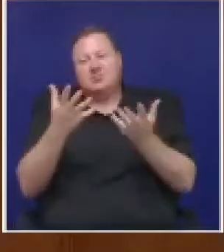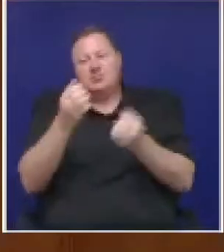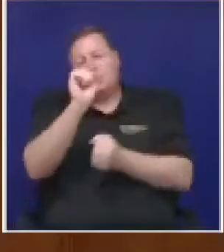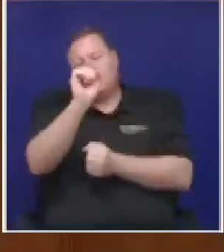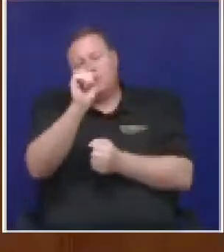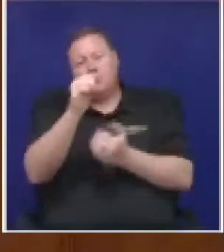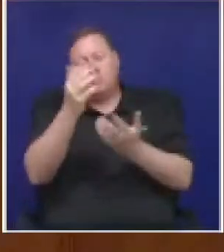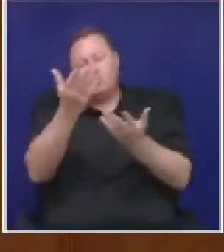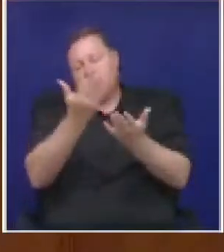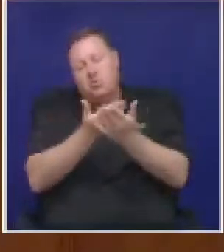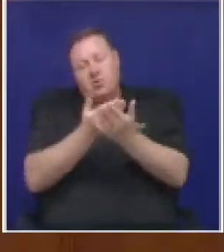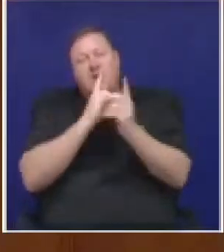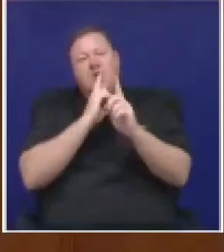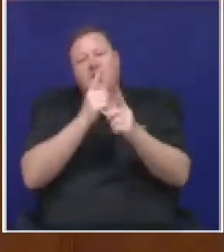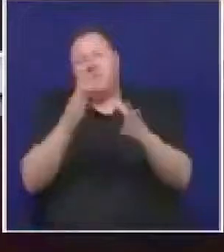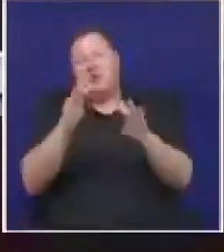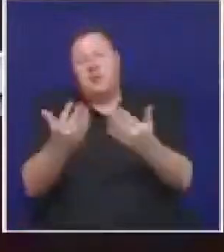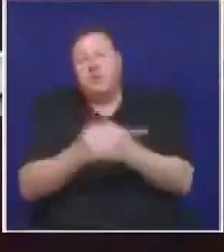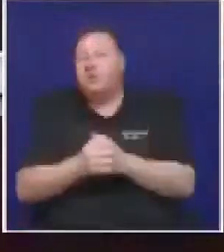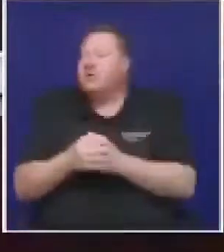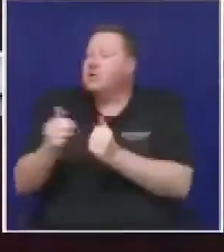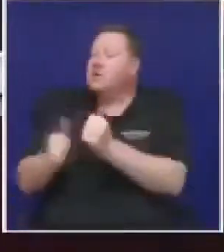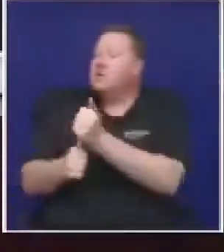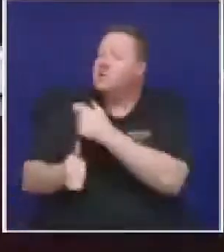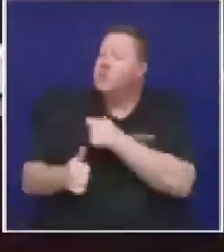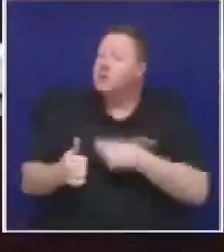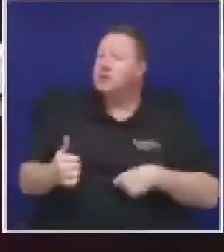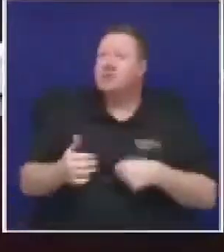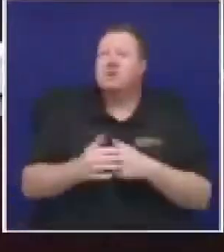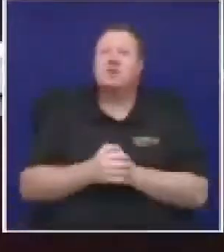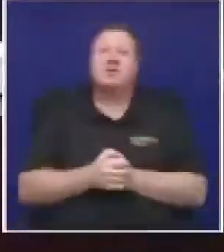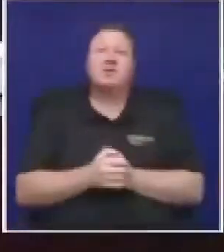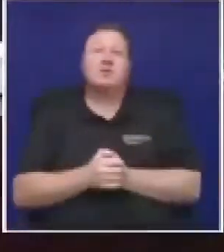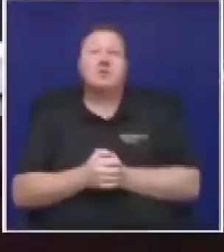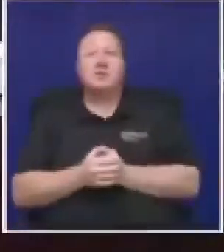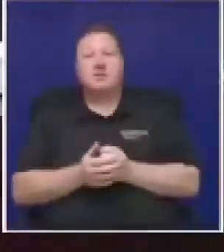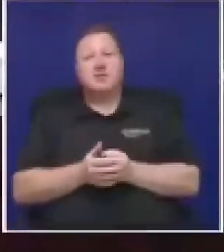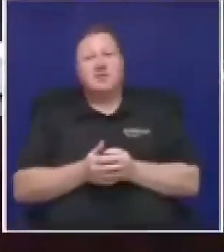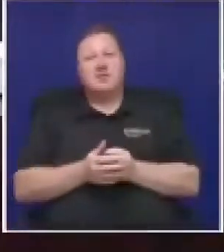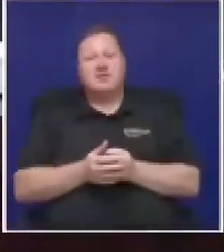Thank you. Honorable Deputy President, we're in your hands.